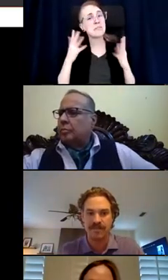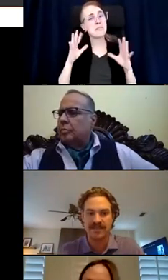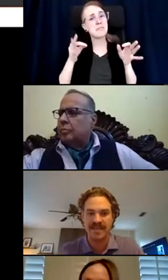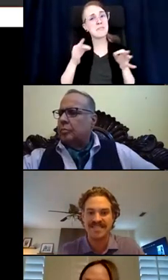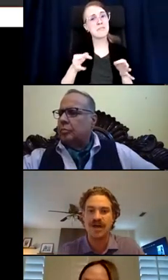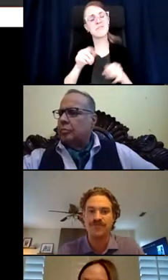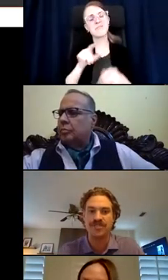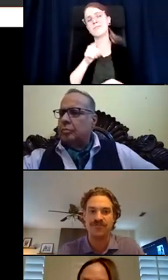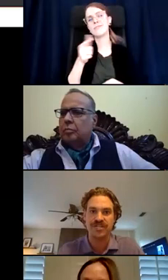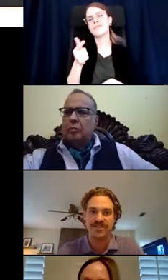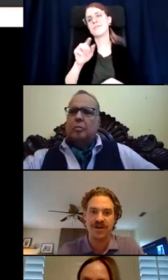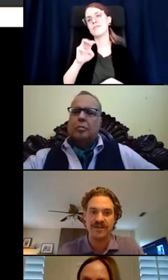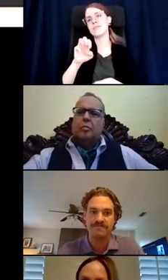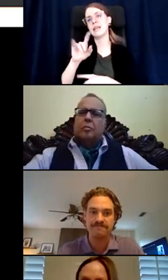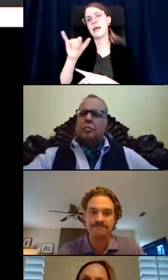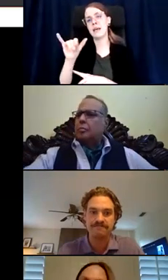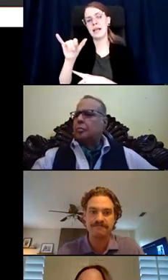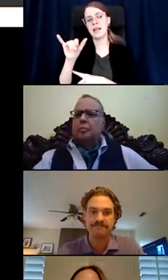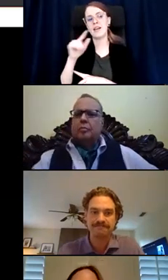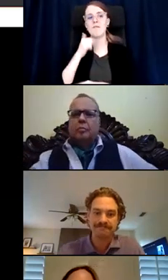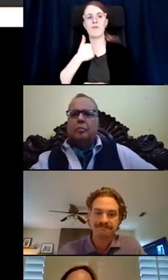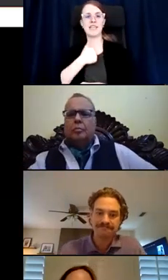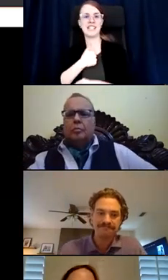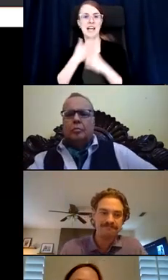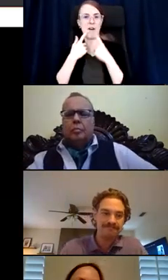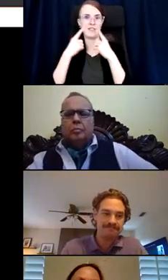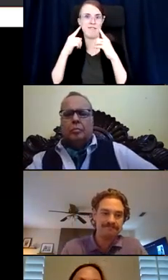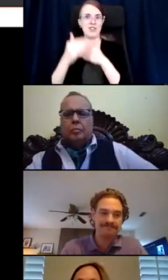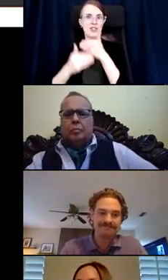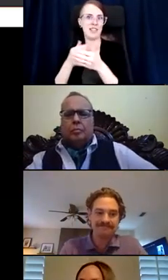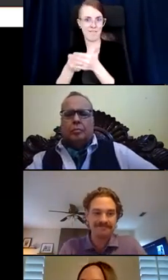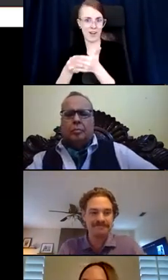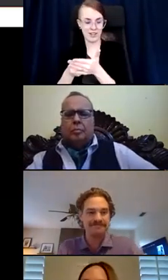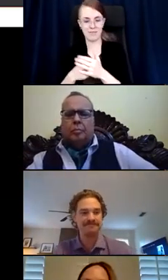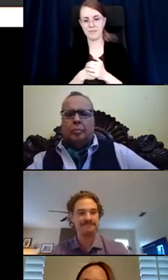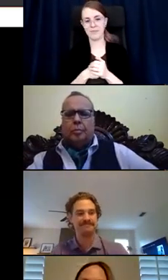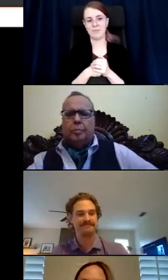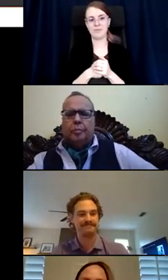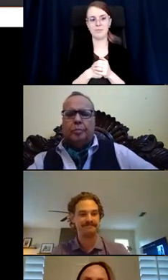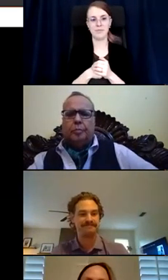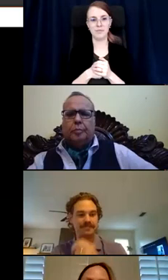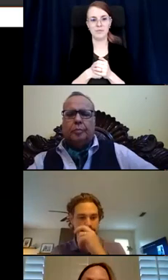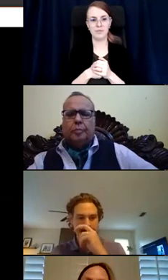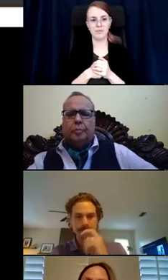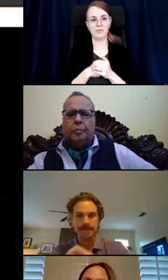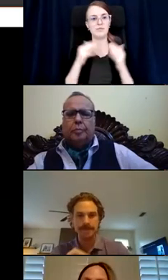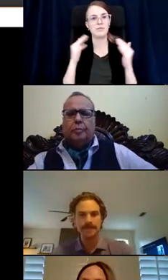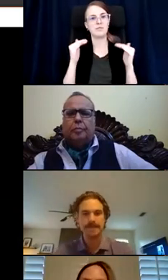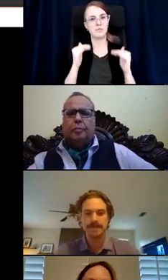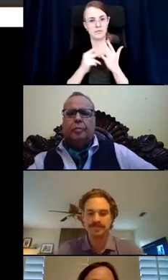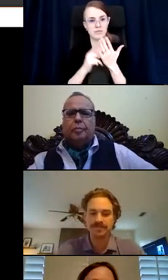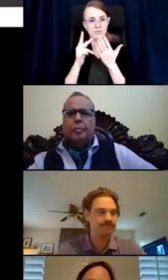talk about the Self-Sufficiency Fund. Thank you, Matt. Yes, so the next program we would like to discuss is